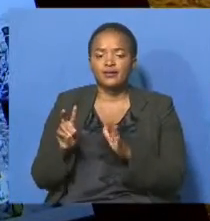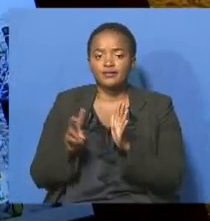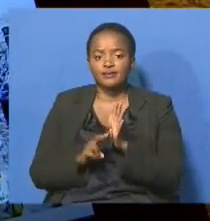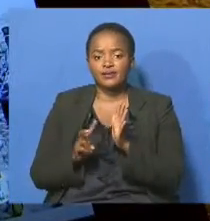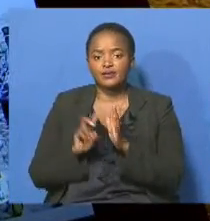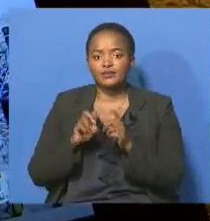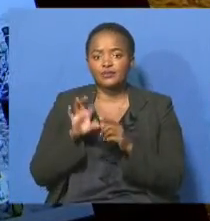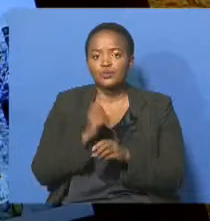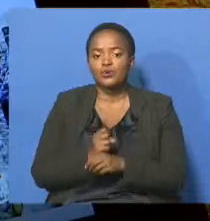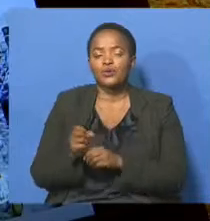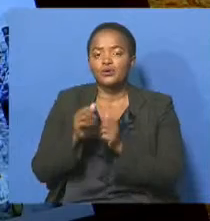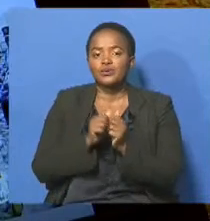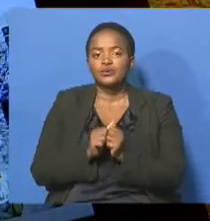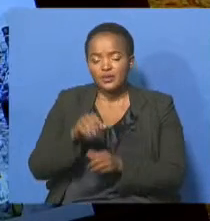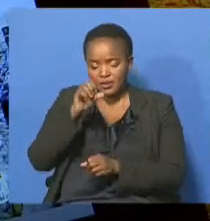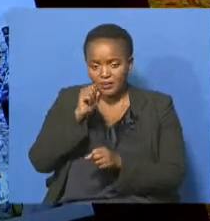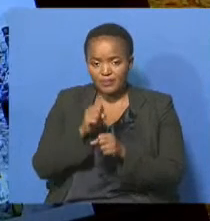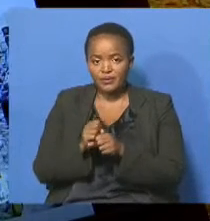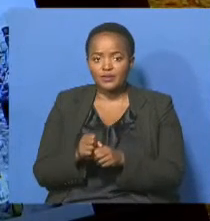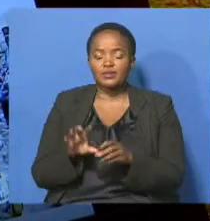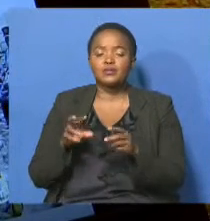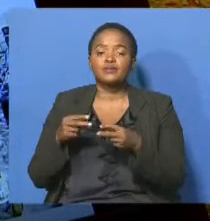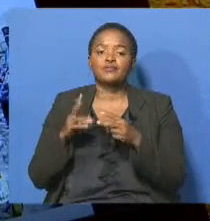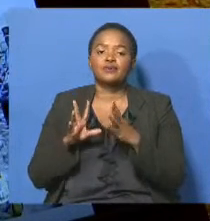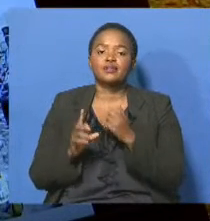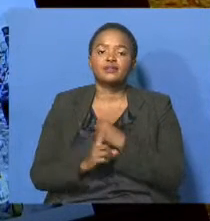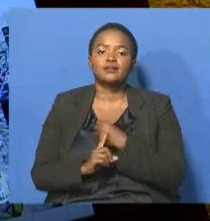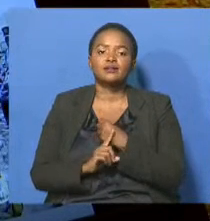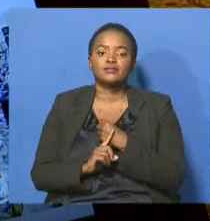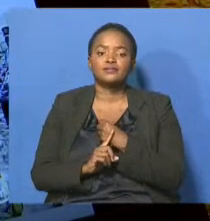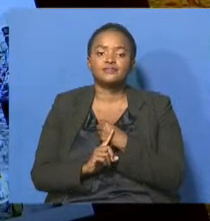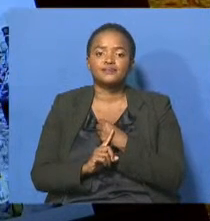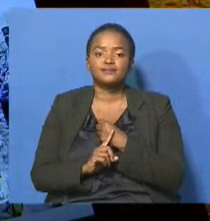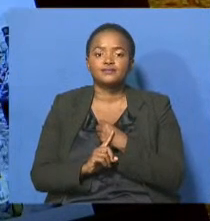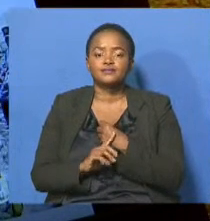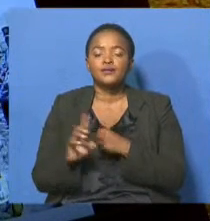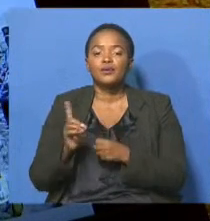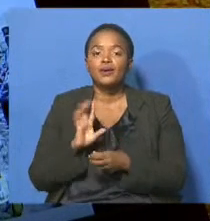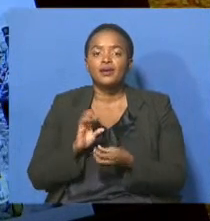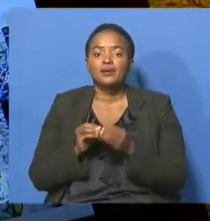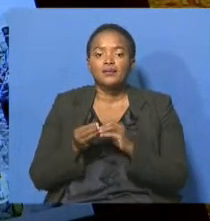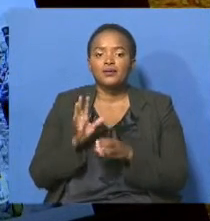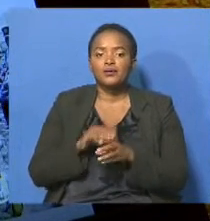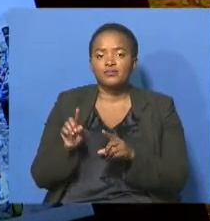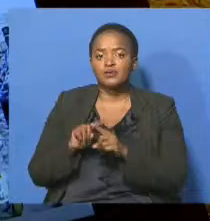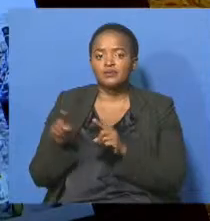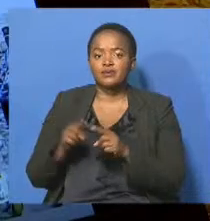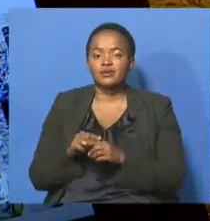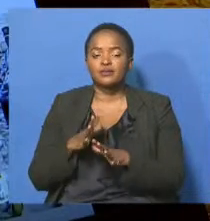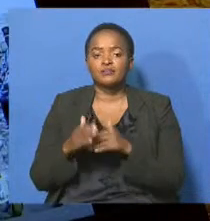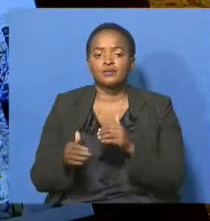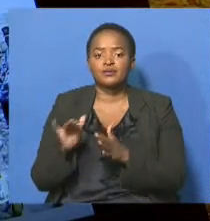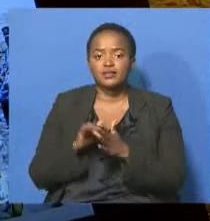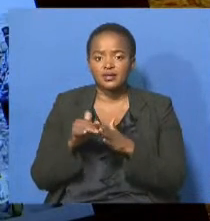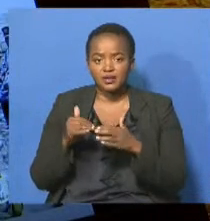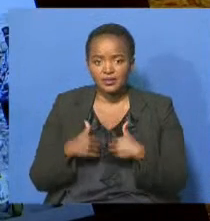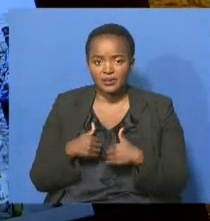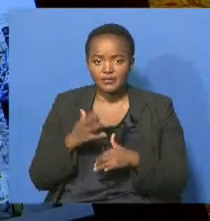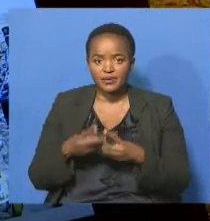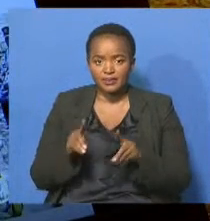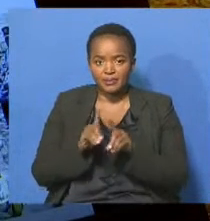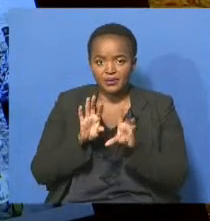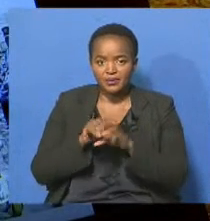to cooperate with the police in the fight against crime. We have a number of concepts that are at play in